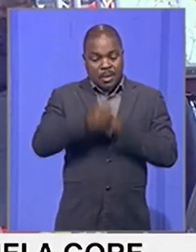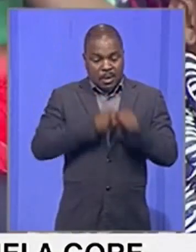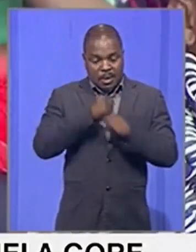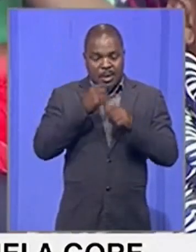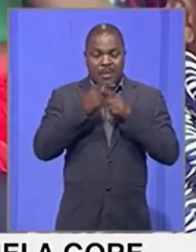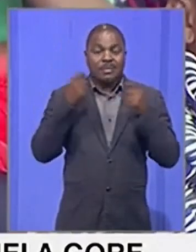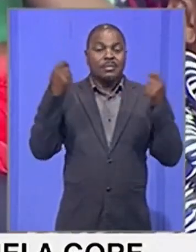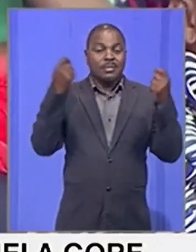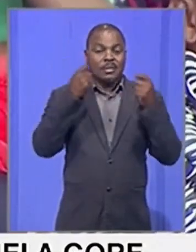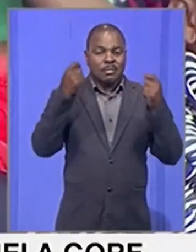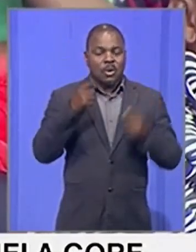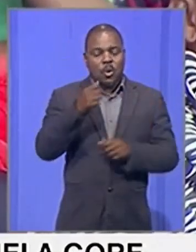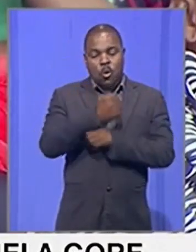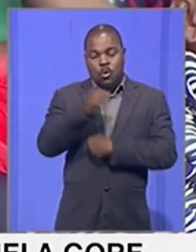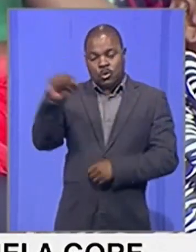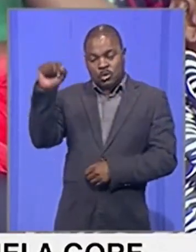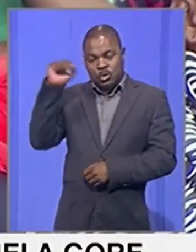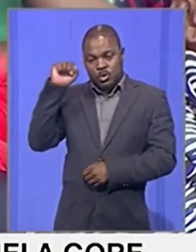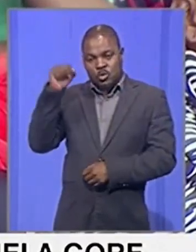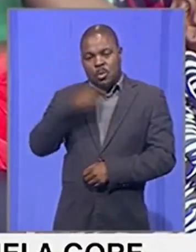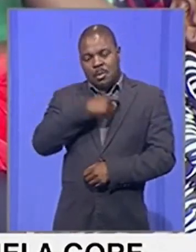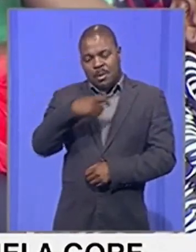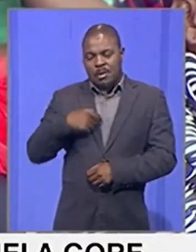culture change, a strong